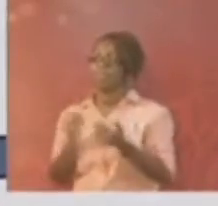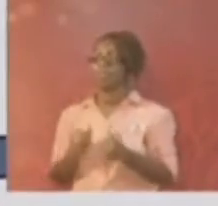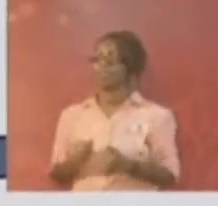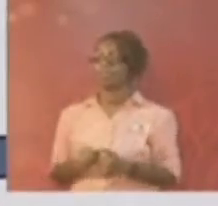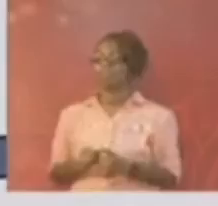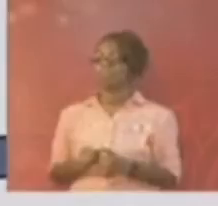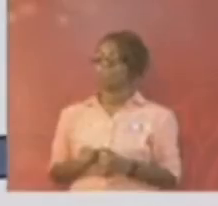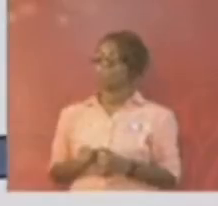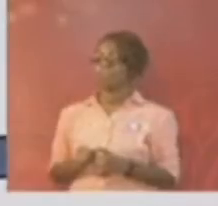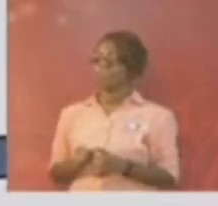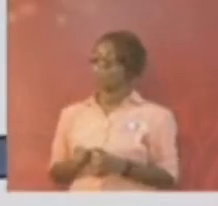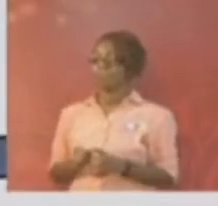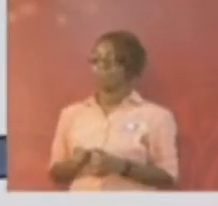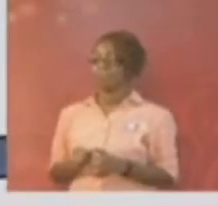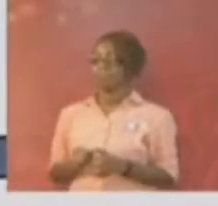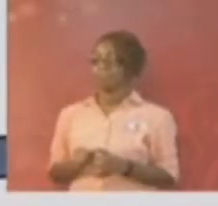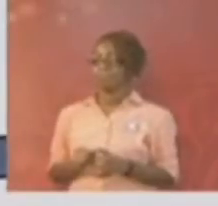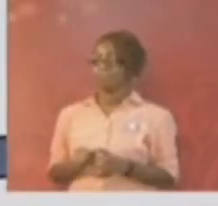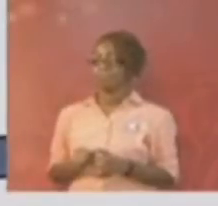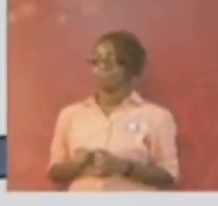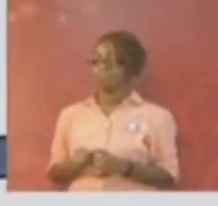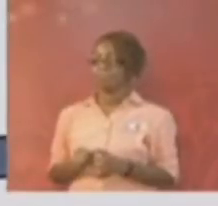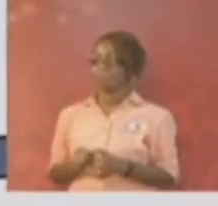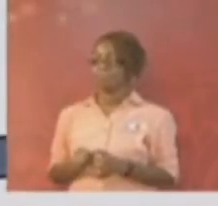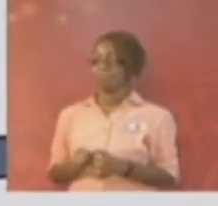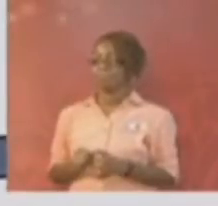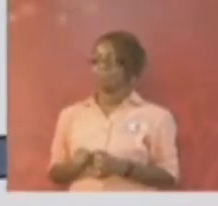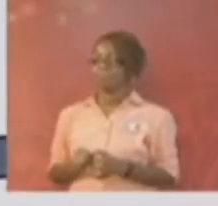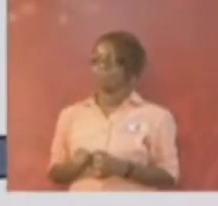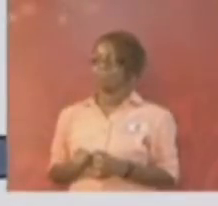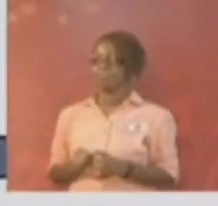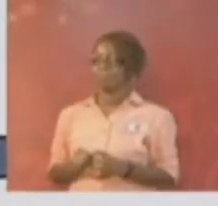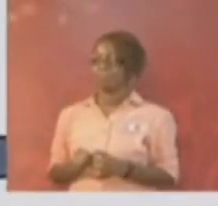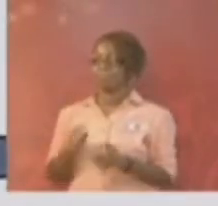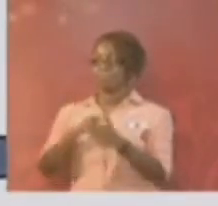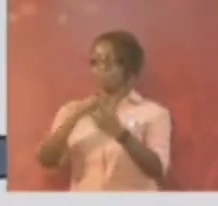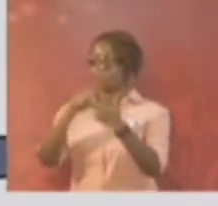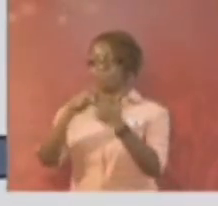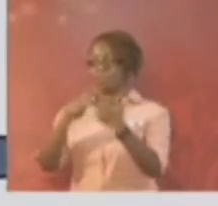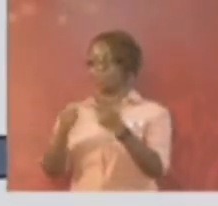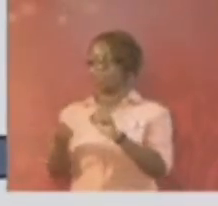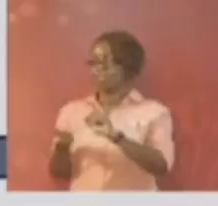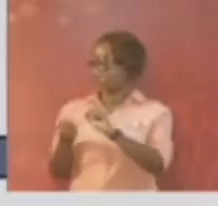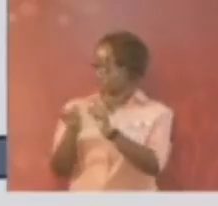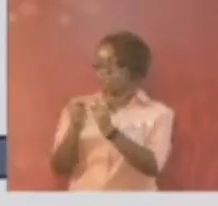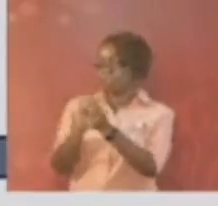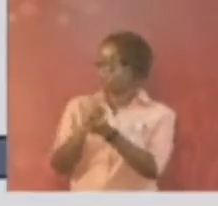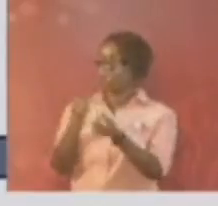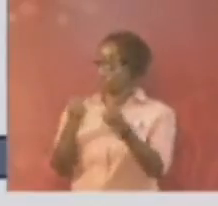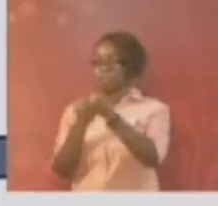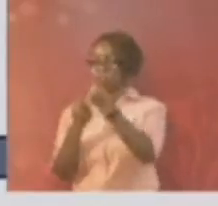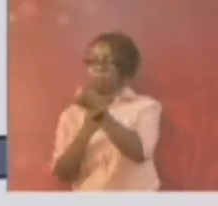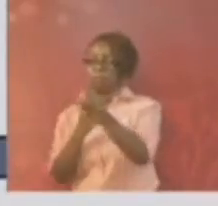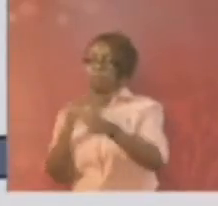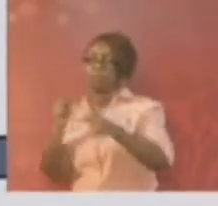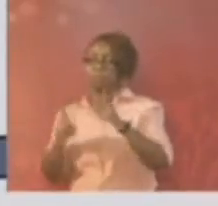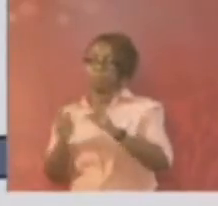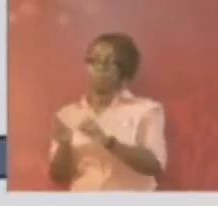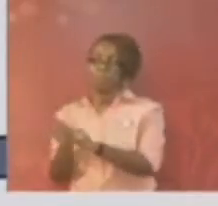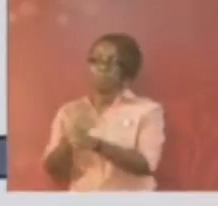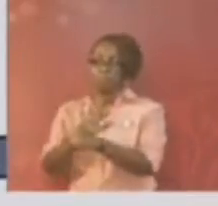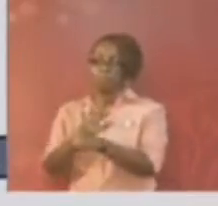COVID-19 demands that have arisen out of the pandemic. There are 4 subpopulations that we